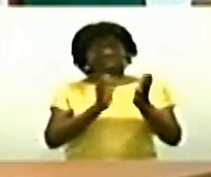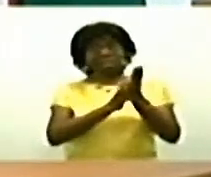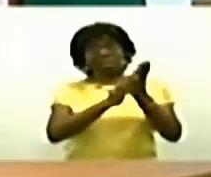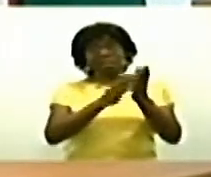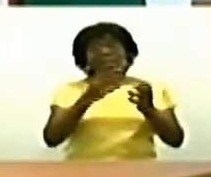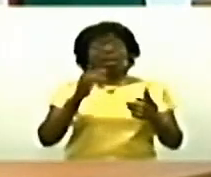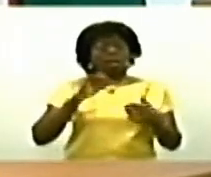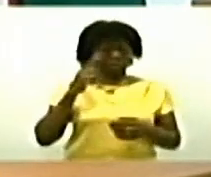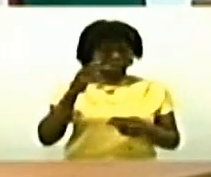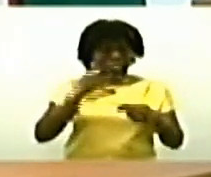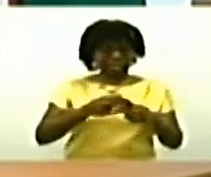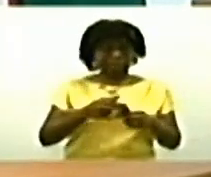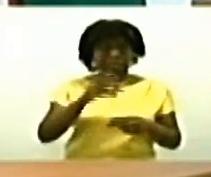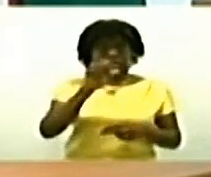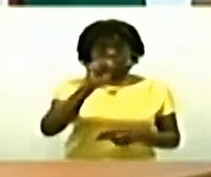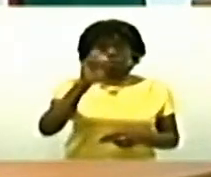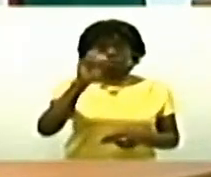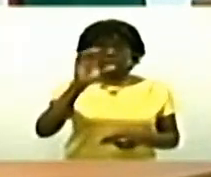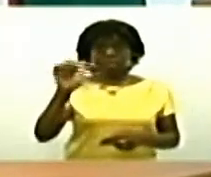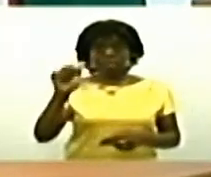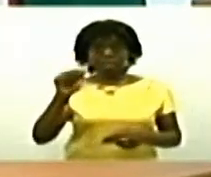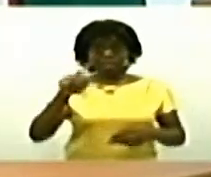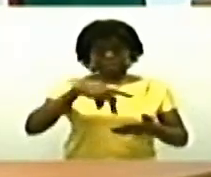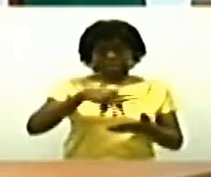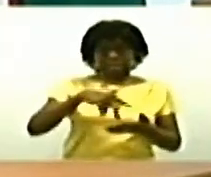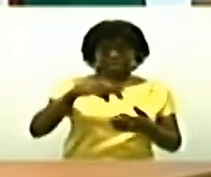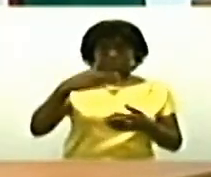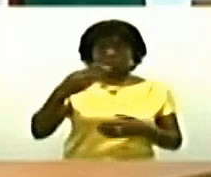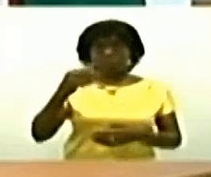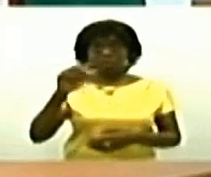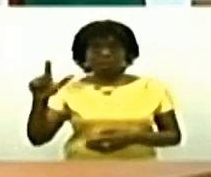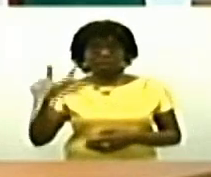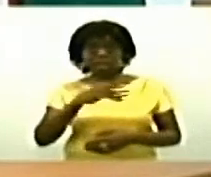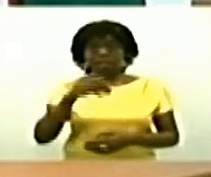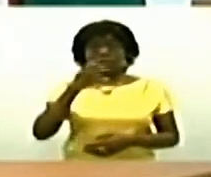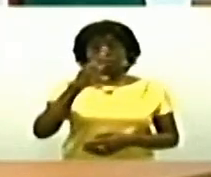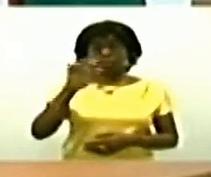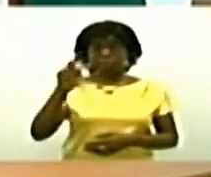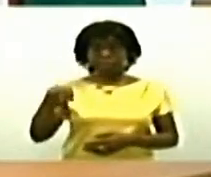being ridiculed. Soca, dancehall music, and rap,